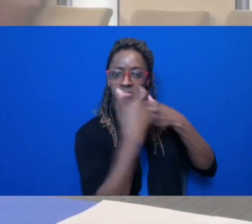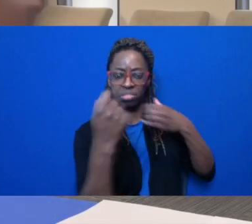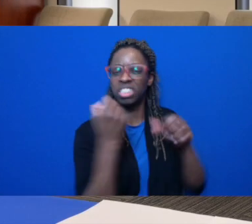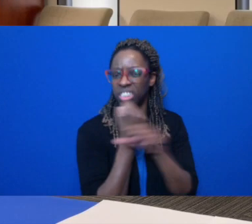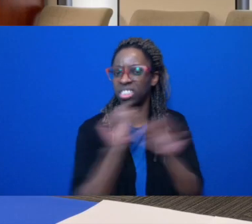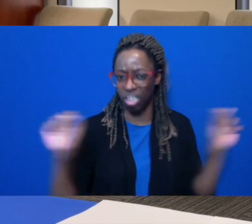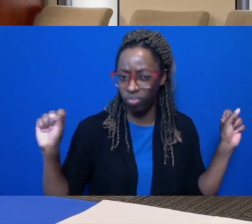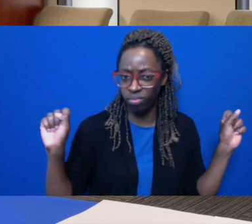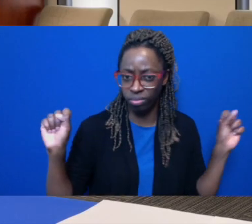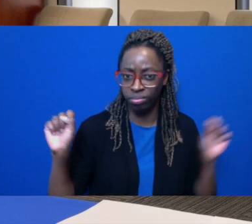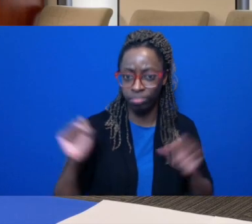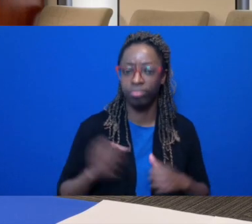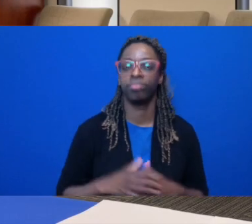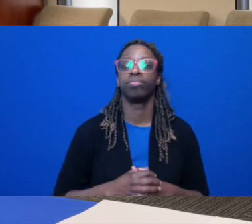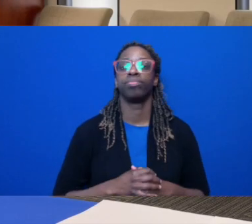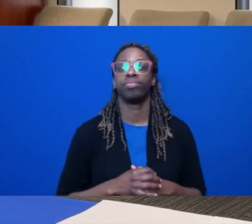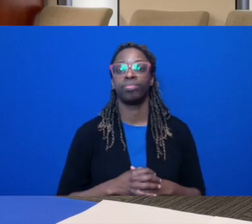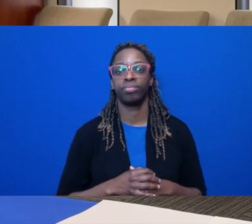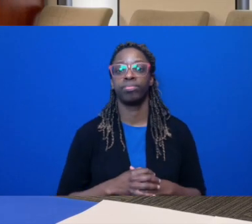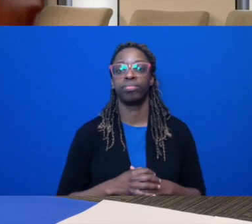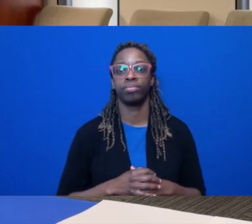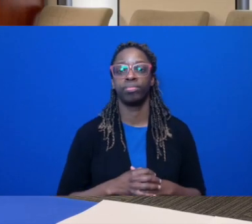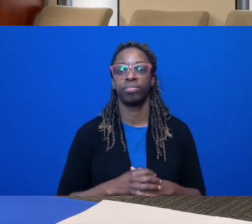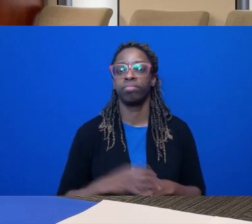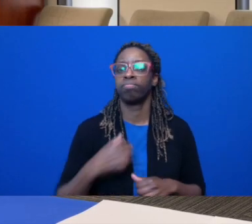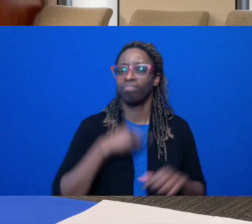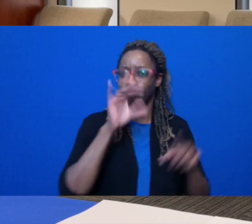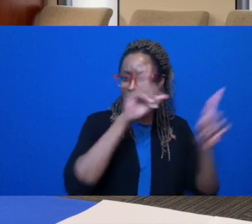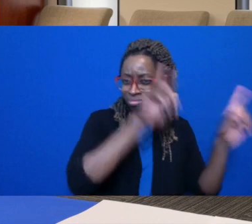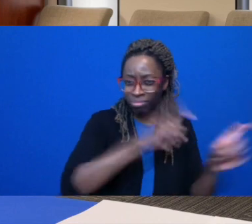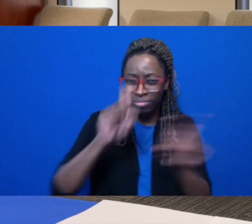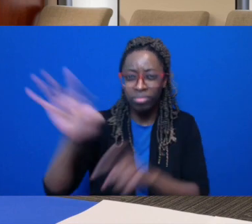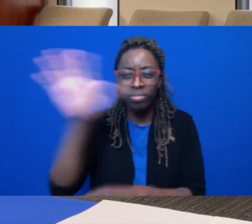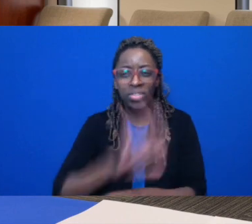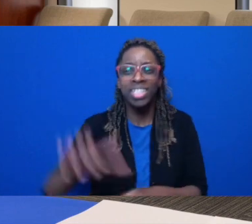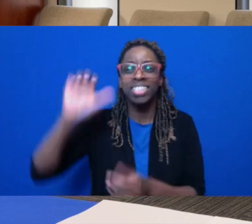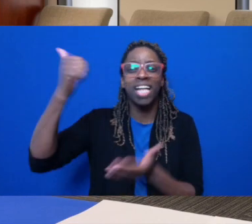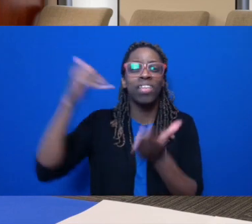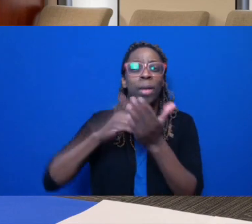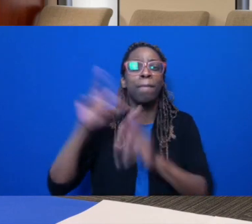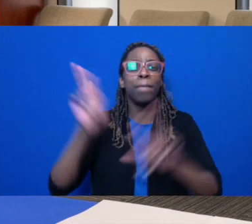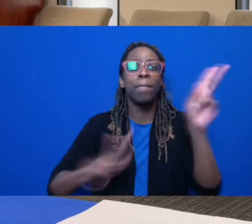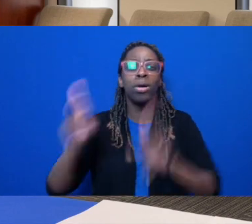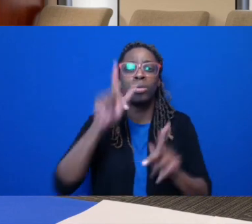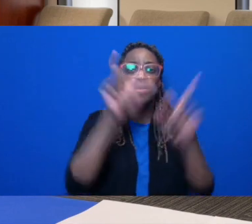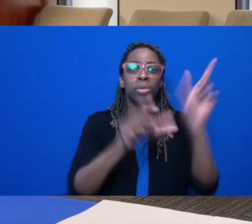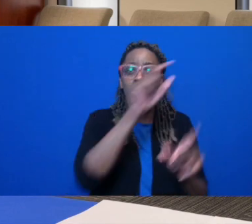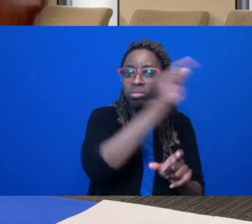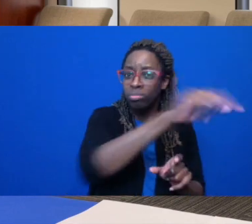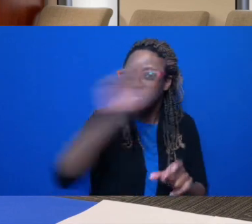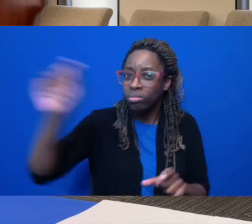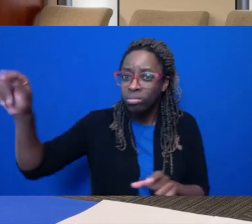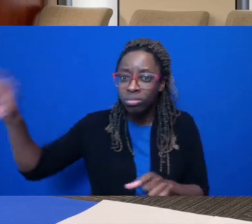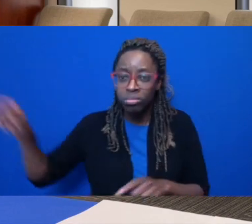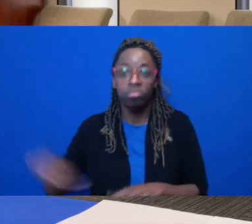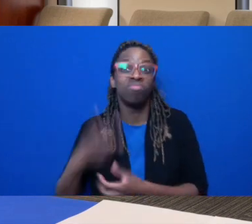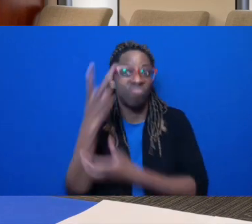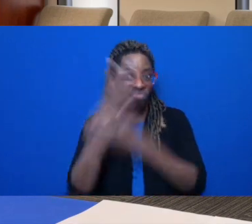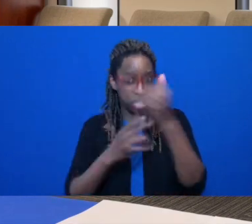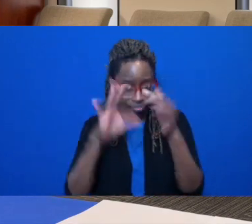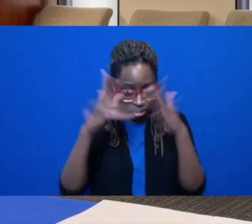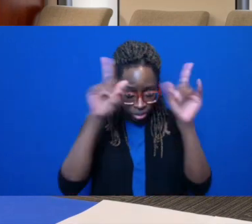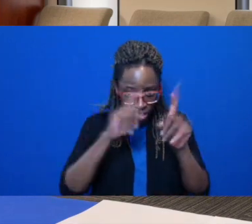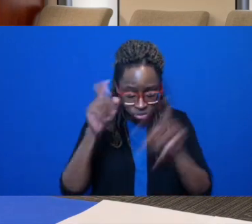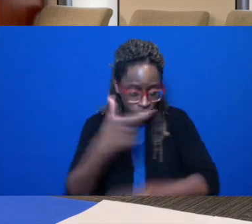been administered to millions of people, including tens of thousands here in the state of Rhode Island. And we're not seeing anything unusual. So what